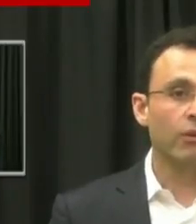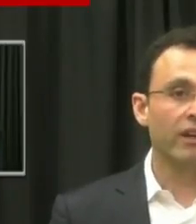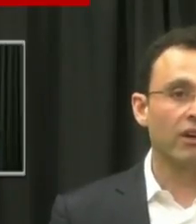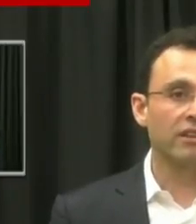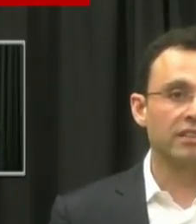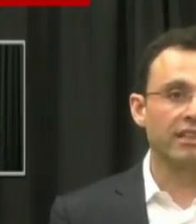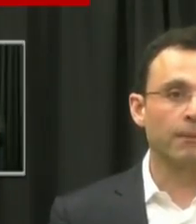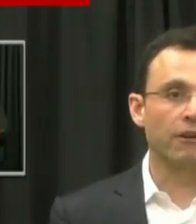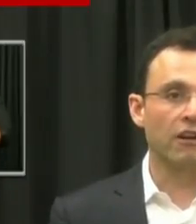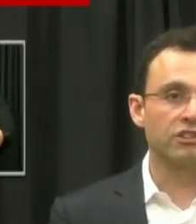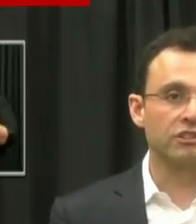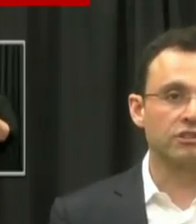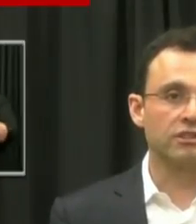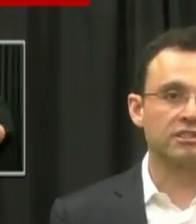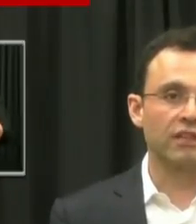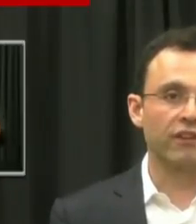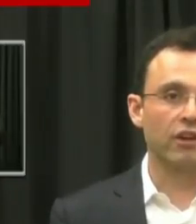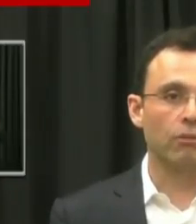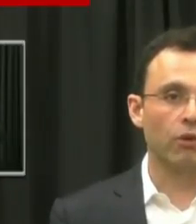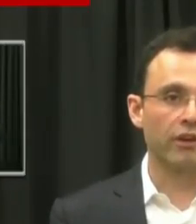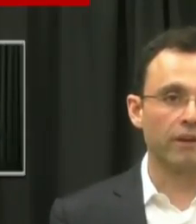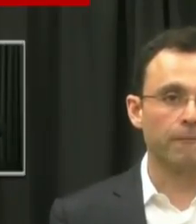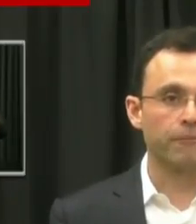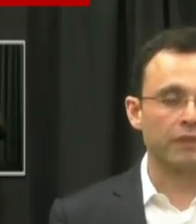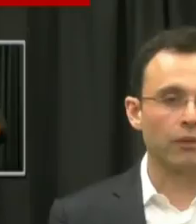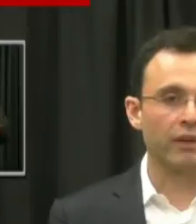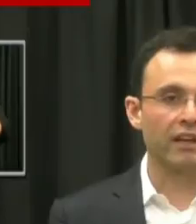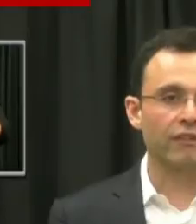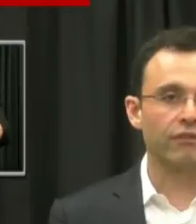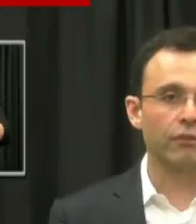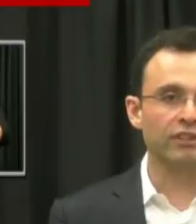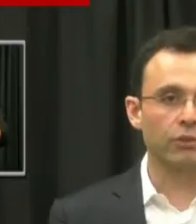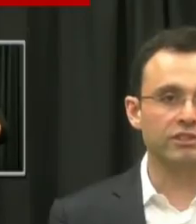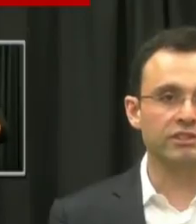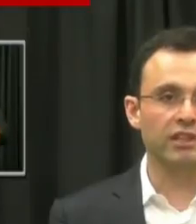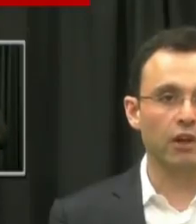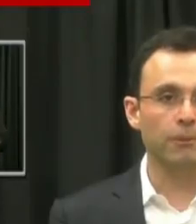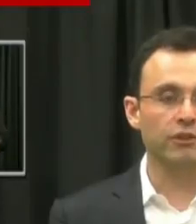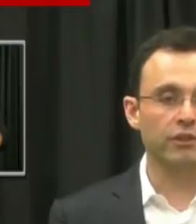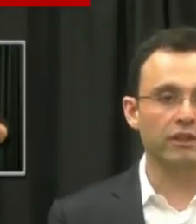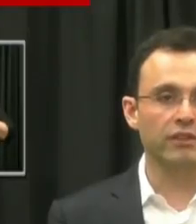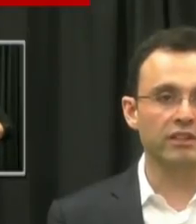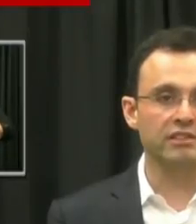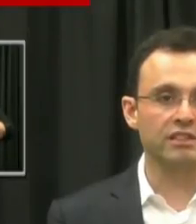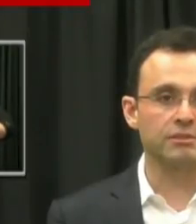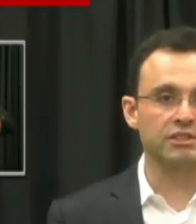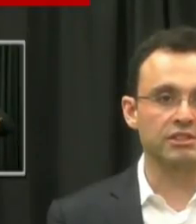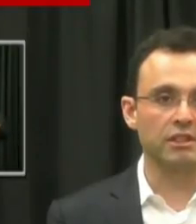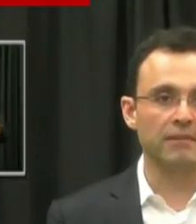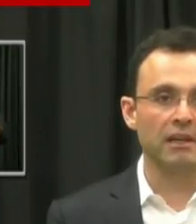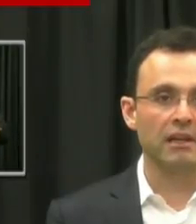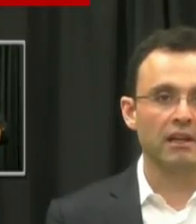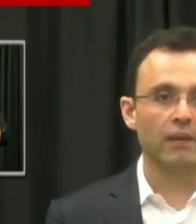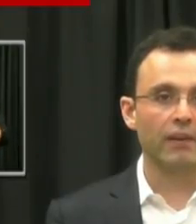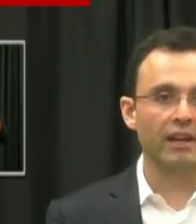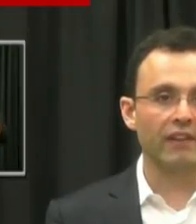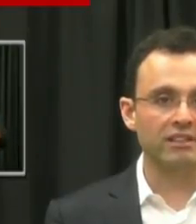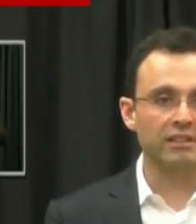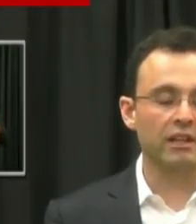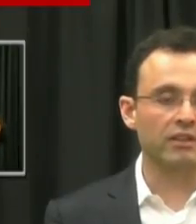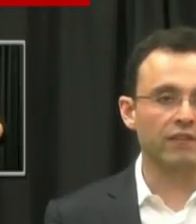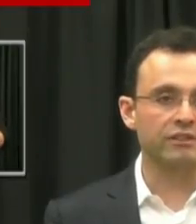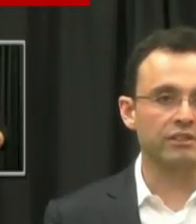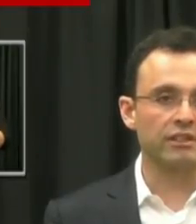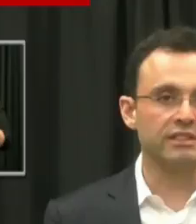finally, we are taking precautions through the Safer at Home order. We have resources to help you through the community assessment system, and we have